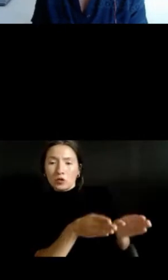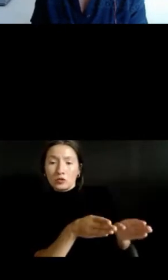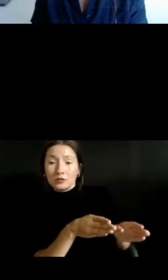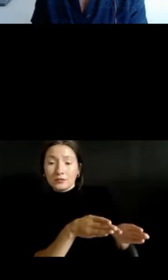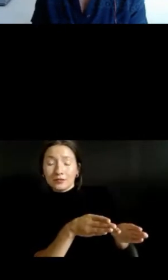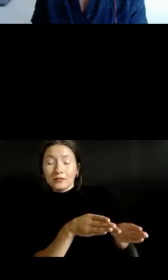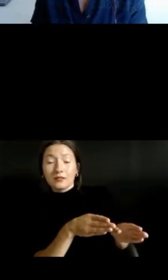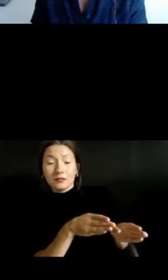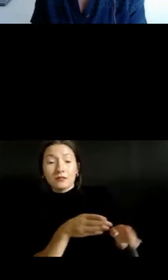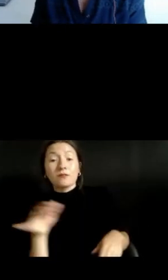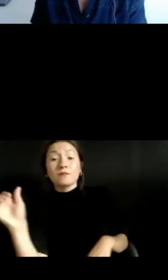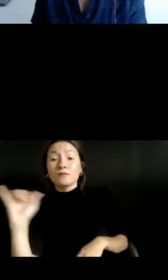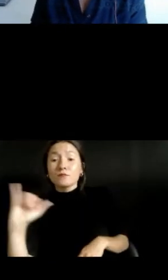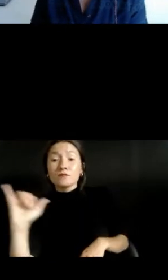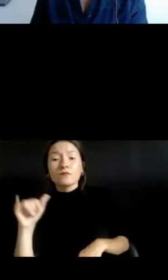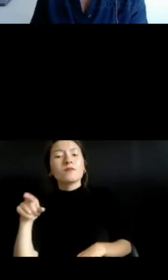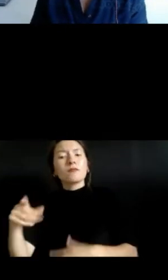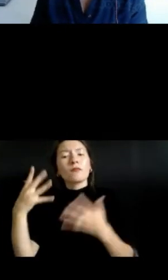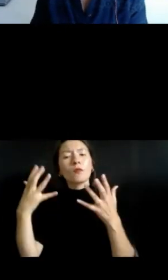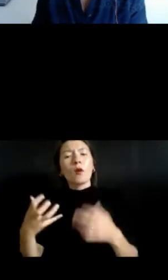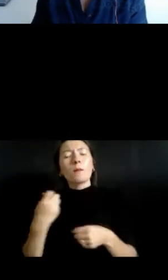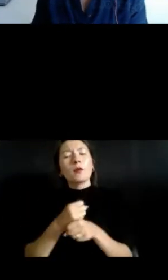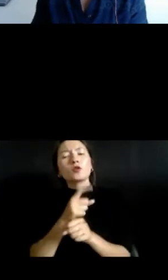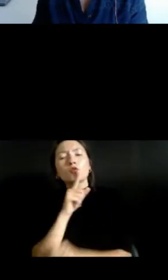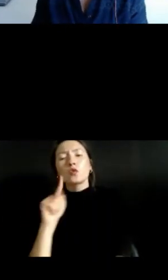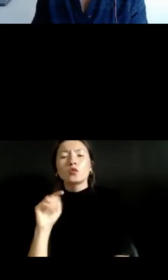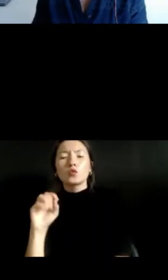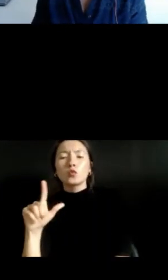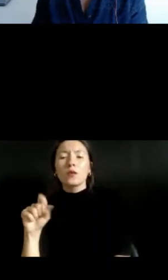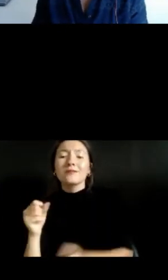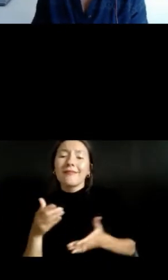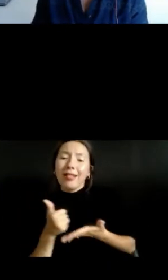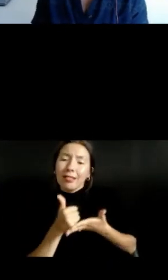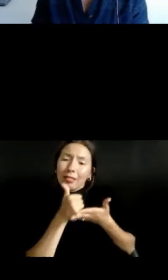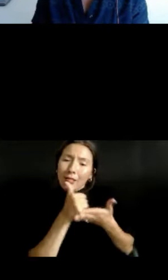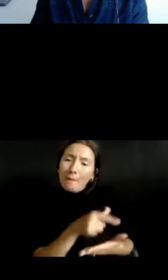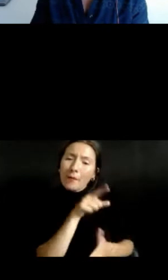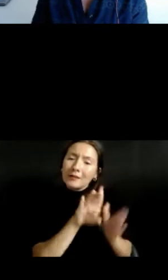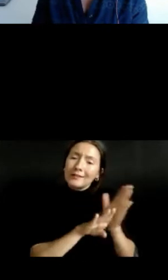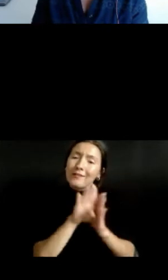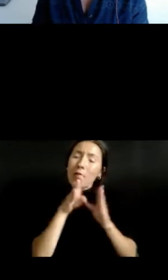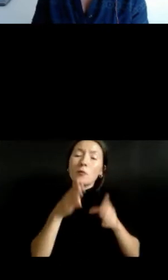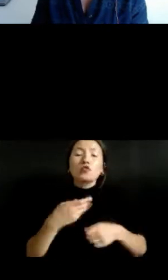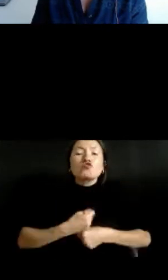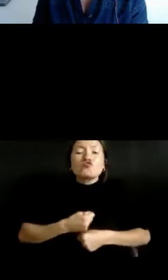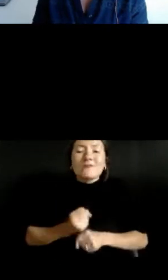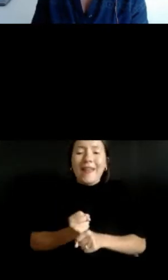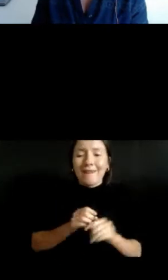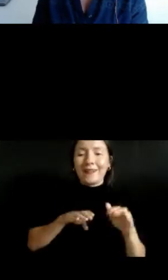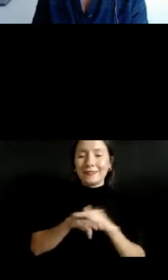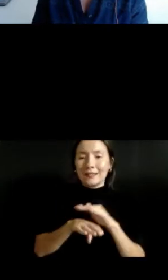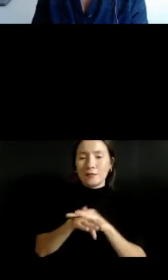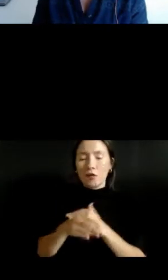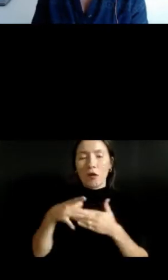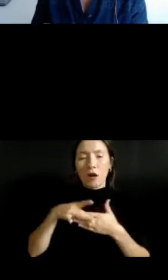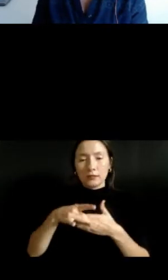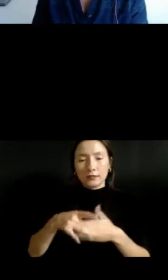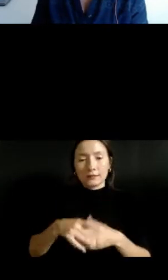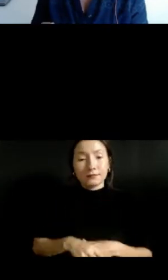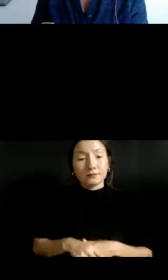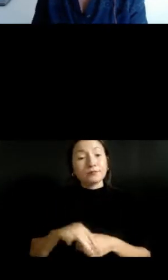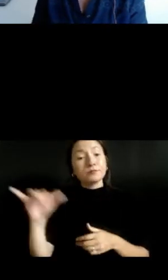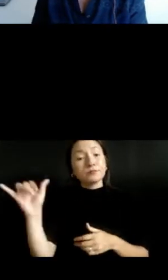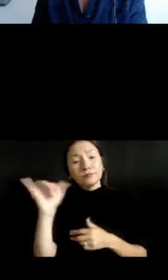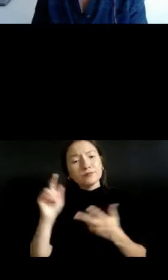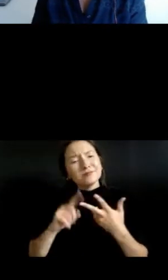to actually create accessible content. And thirdly, to support developers to make content accessible. So